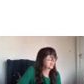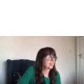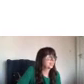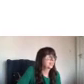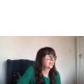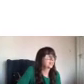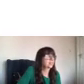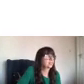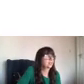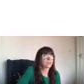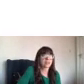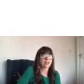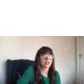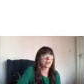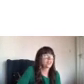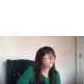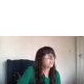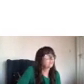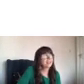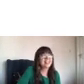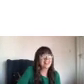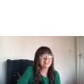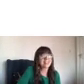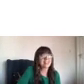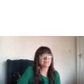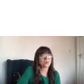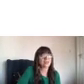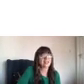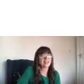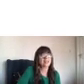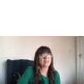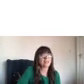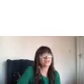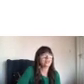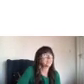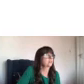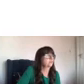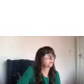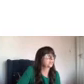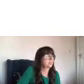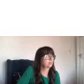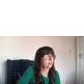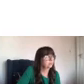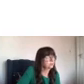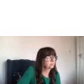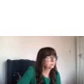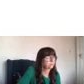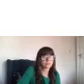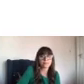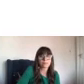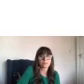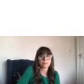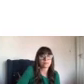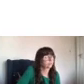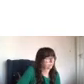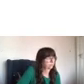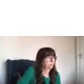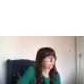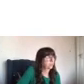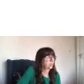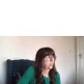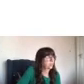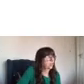Vickers has said that there are different analyses of equality that may be suited to different protected grounds.